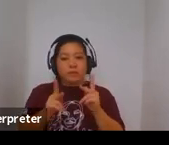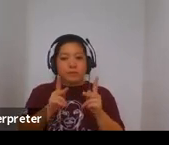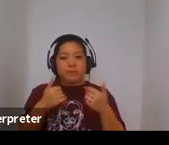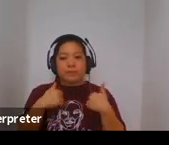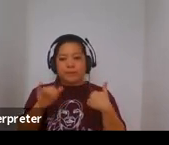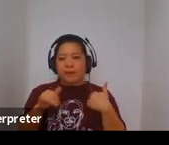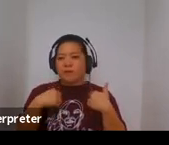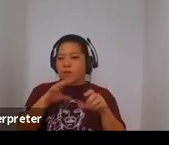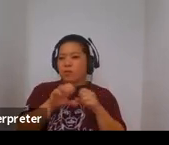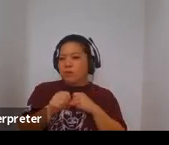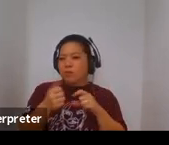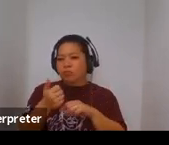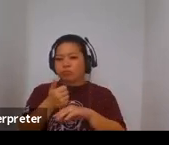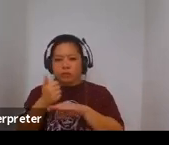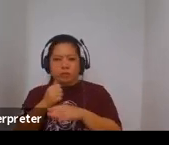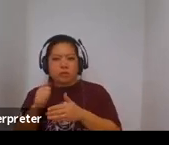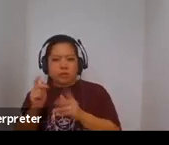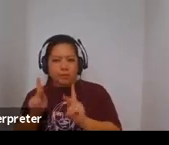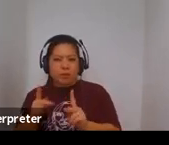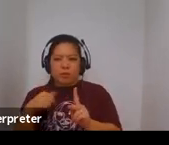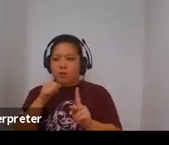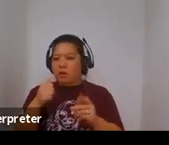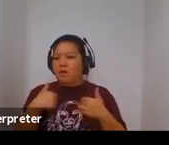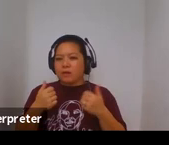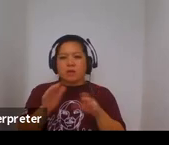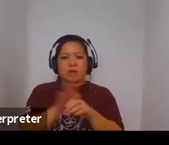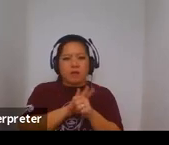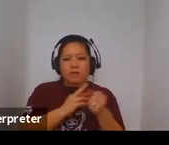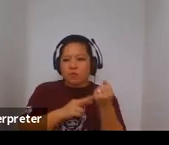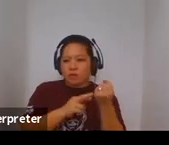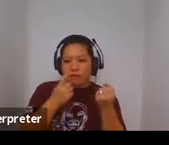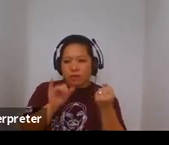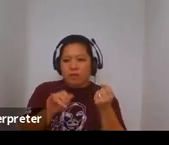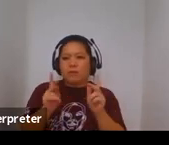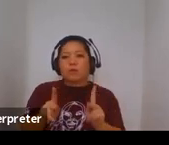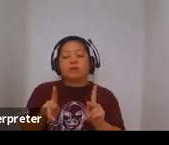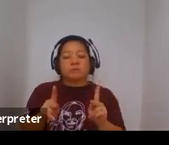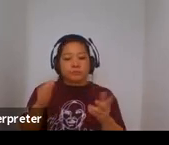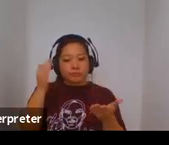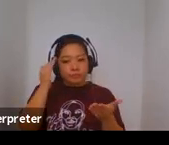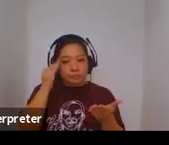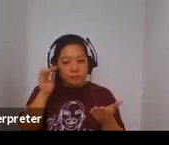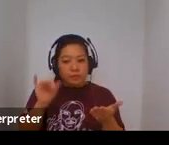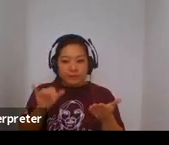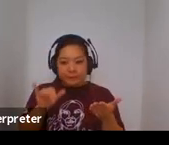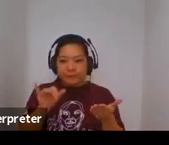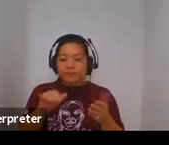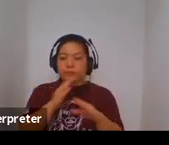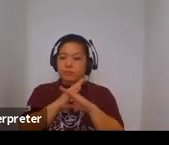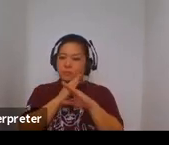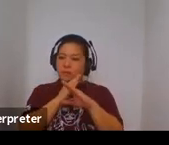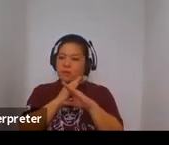harm. And we don't put enough resources towards that as well. So that's a kind of